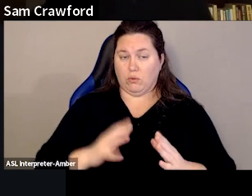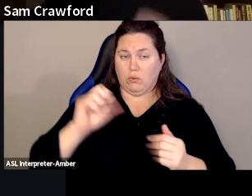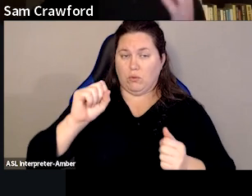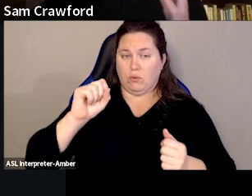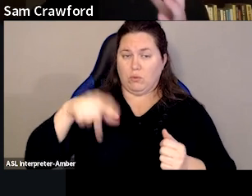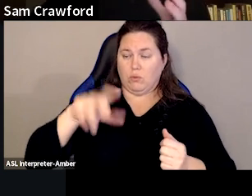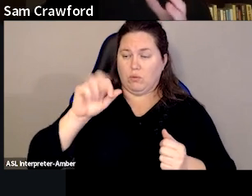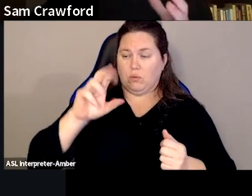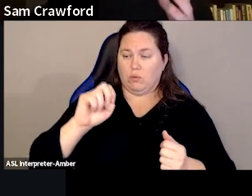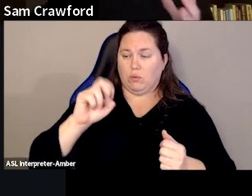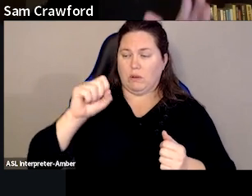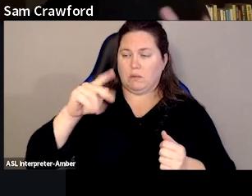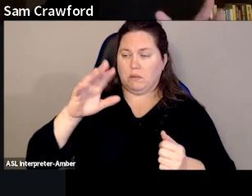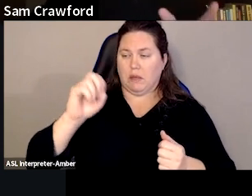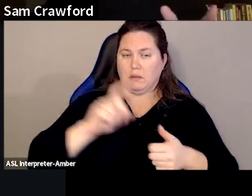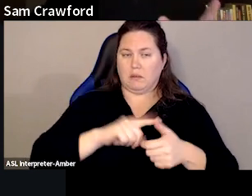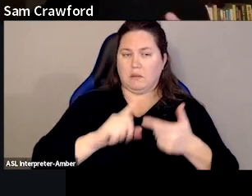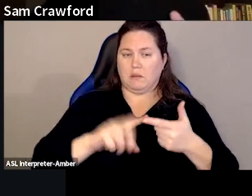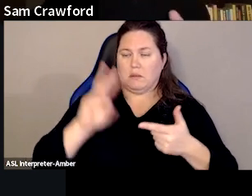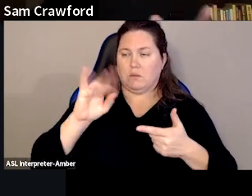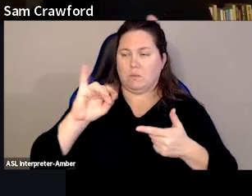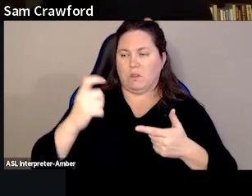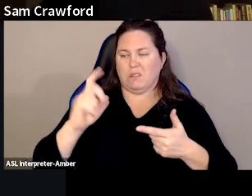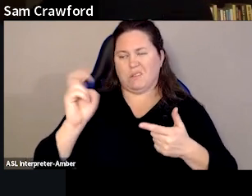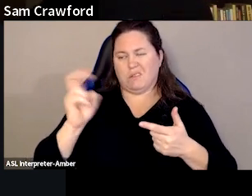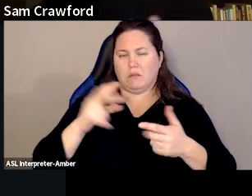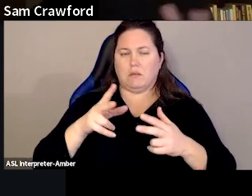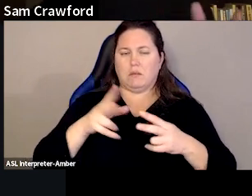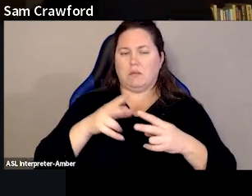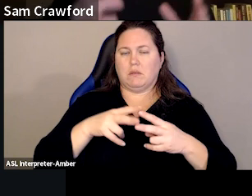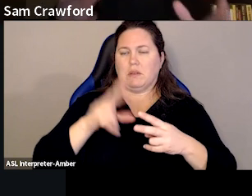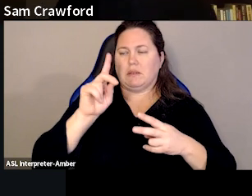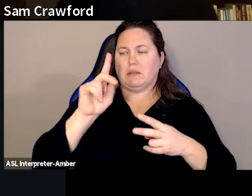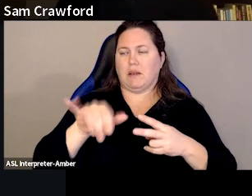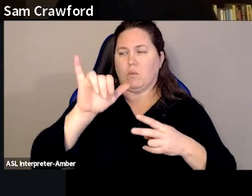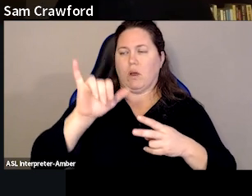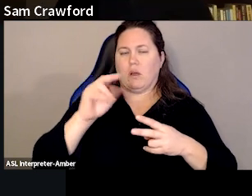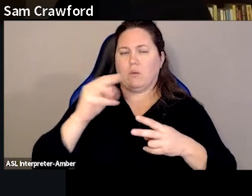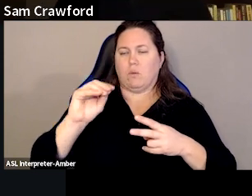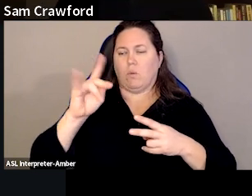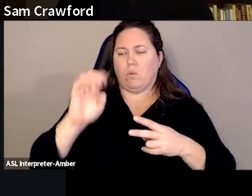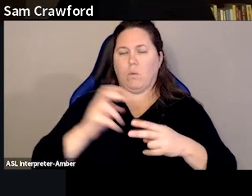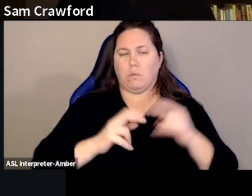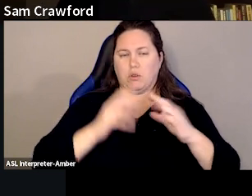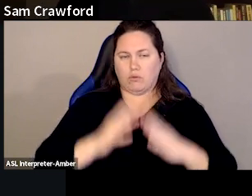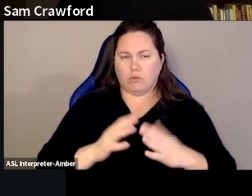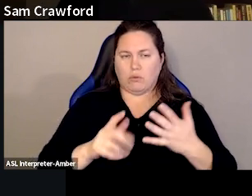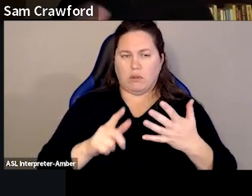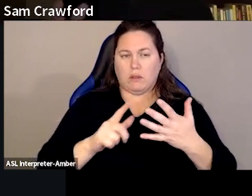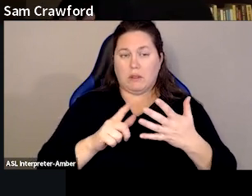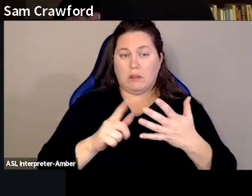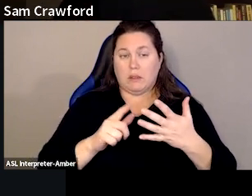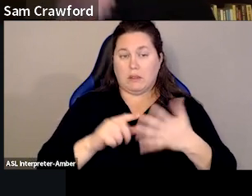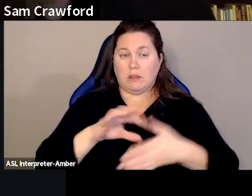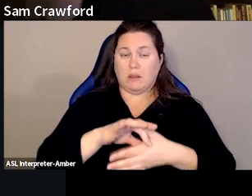which are sort of the front runners when it comes to DIY no-code builders. These have excellent content management systems, and they offer tons